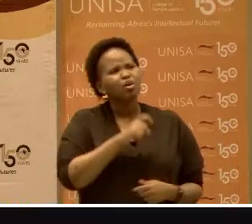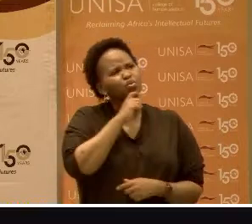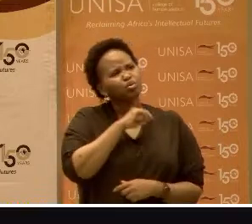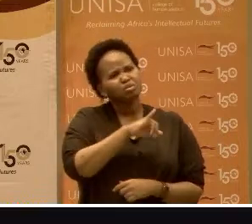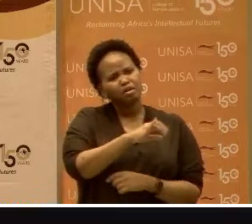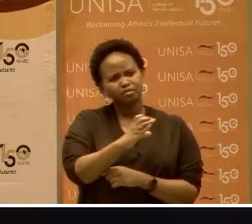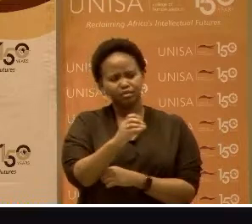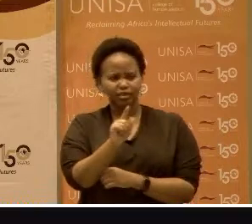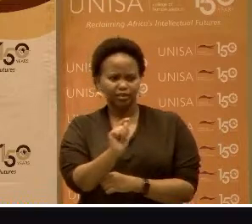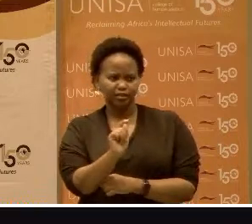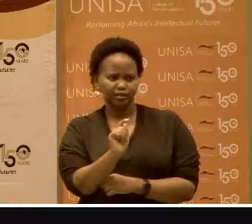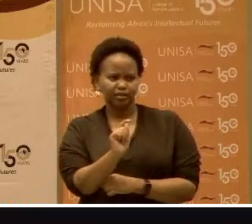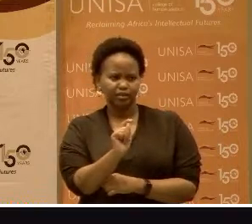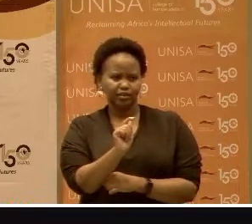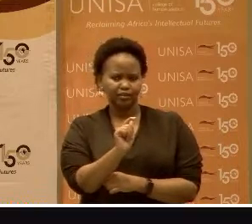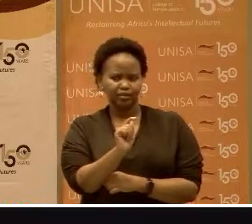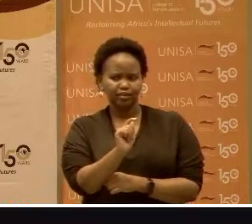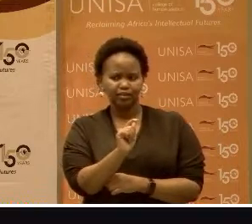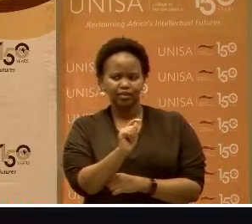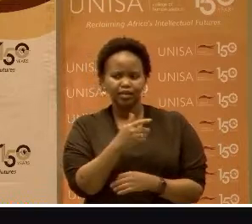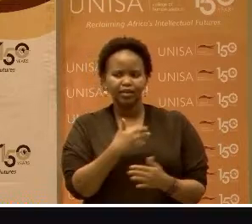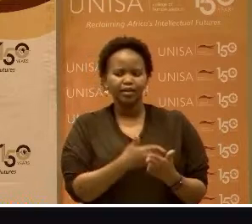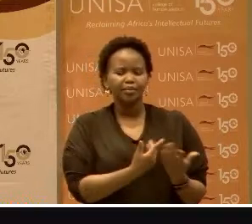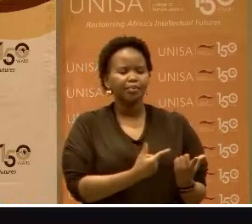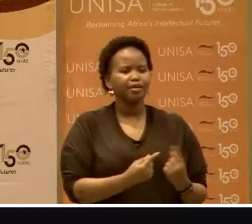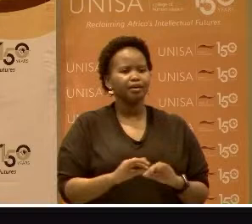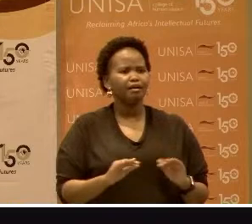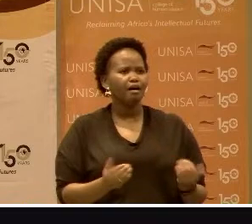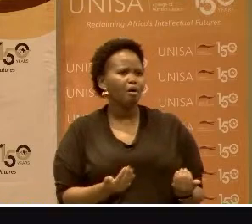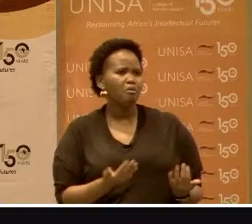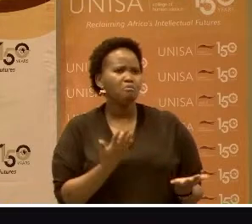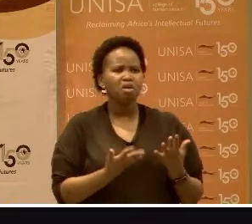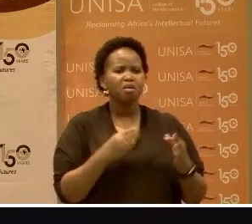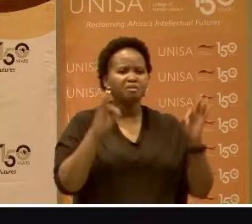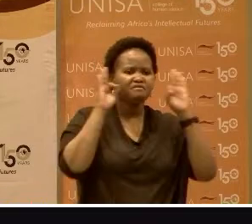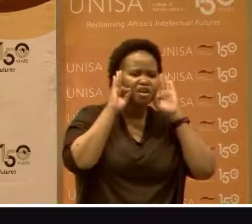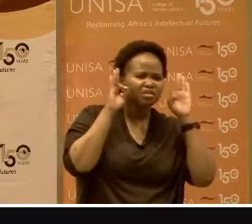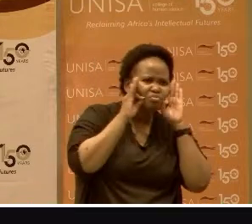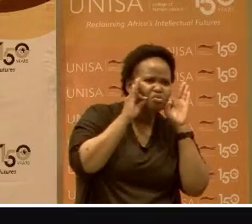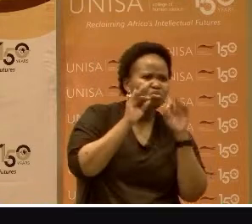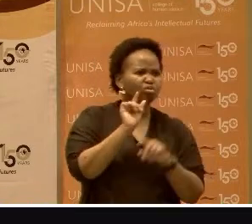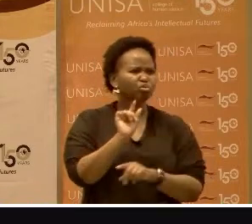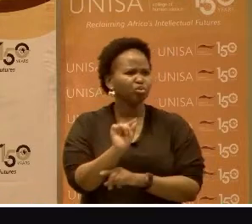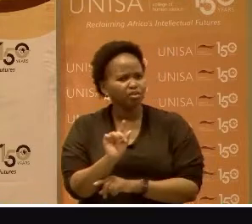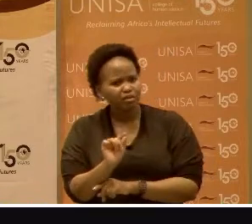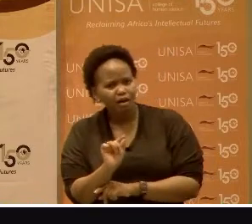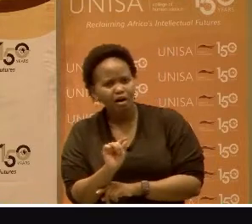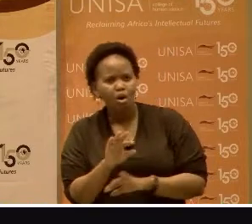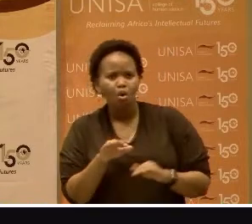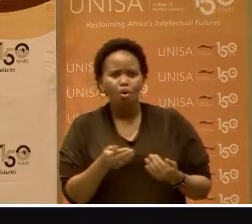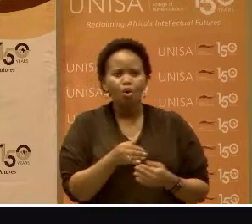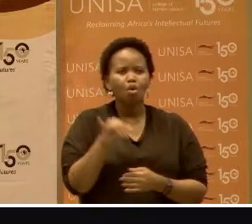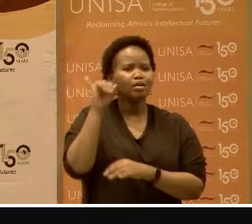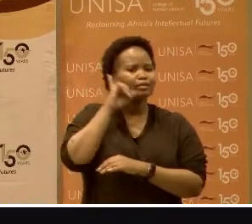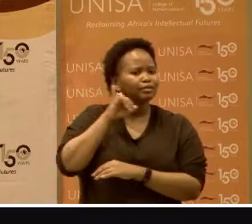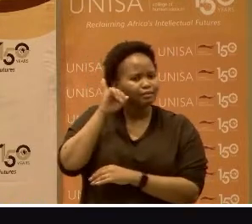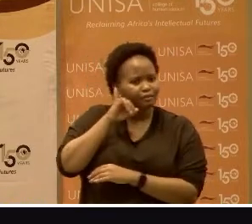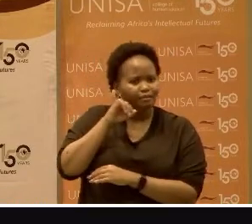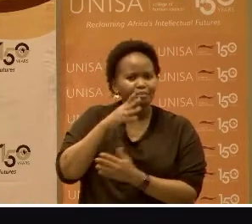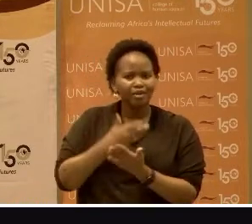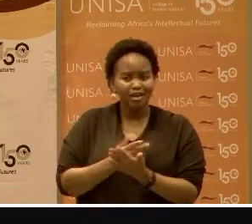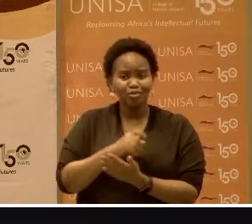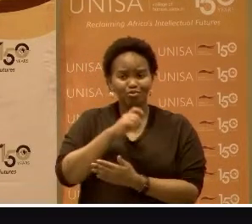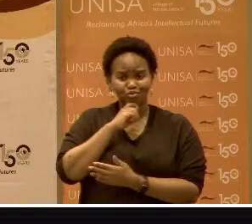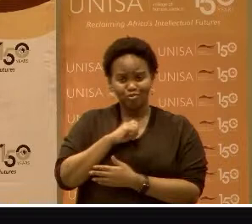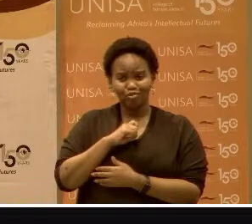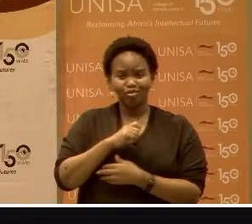social media platforms like Facebook, like Twitter, Instagram, and all of them, they have provided a platform for indigenous